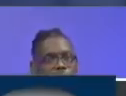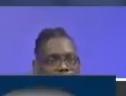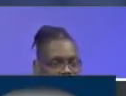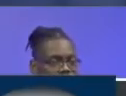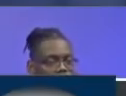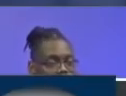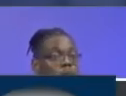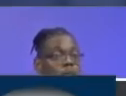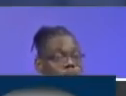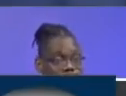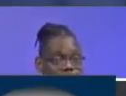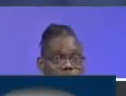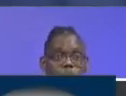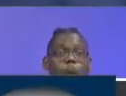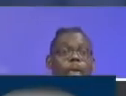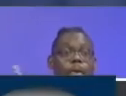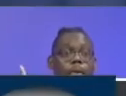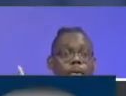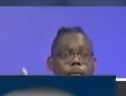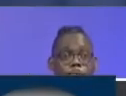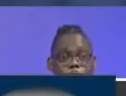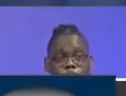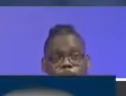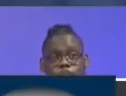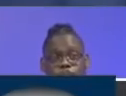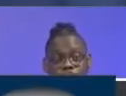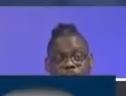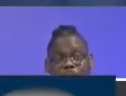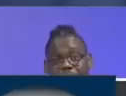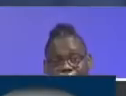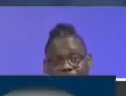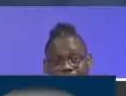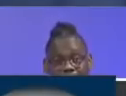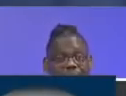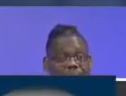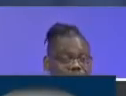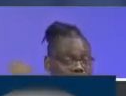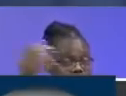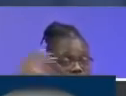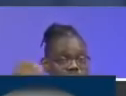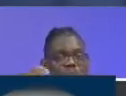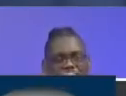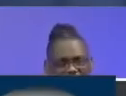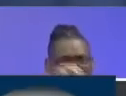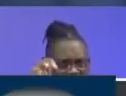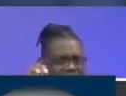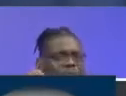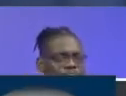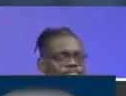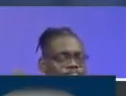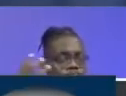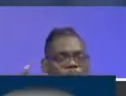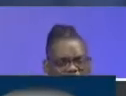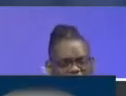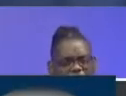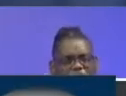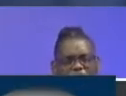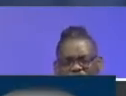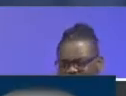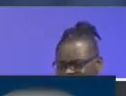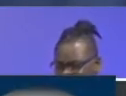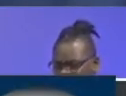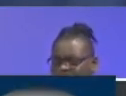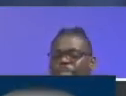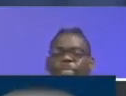and emergency departments. We continue to see a large number of deferrals, denied admissions, refusals when